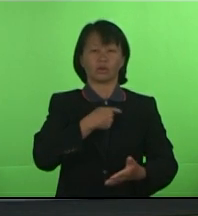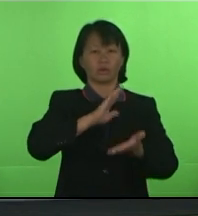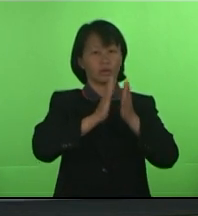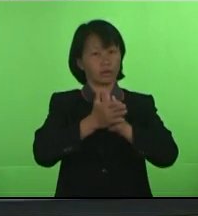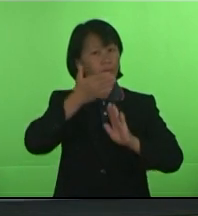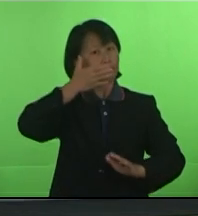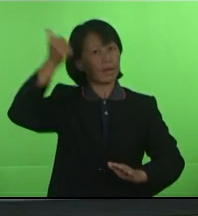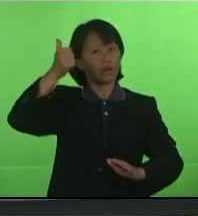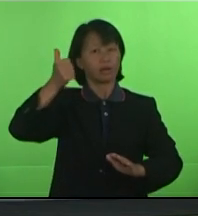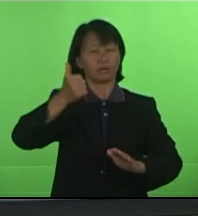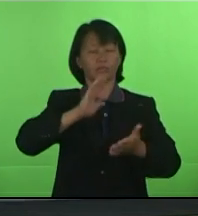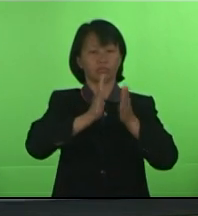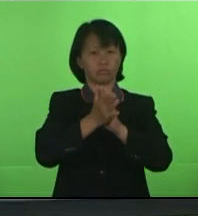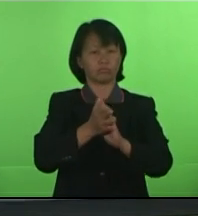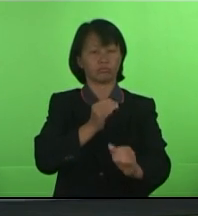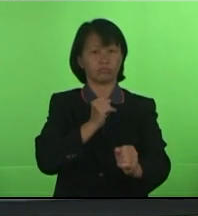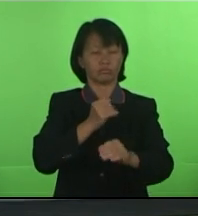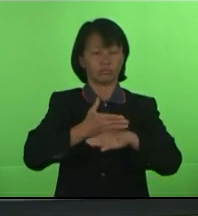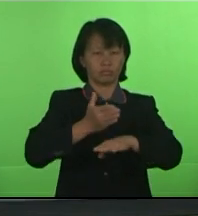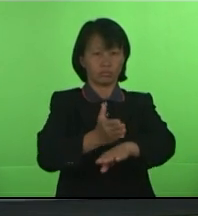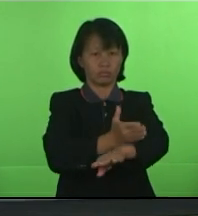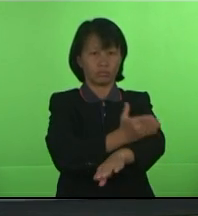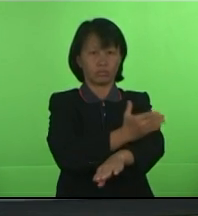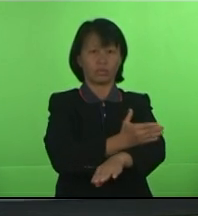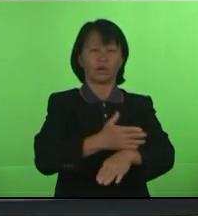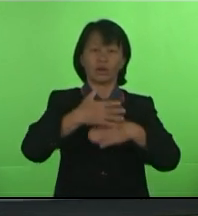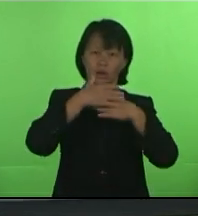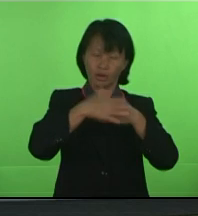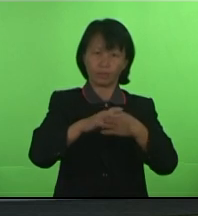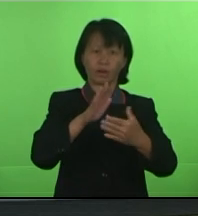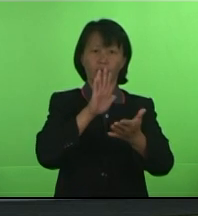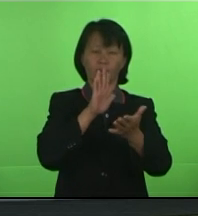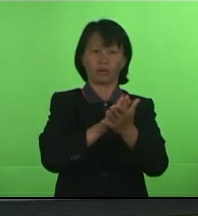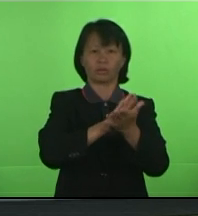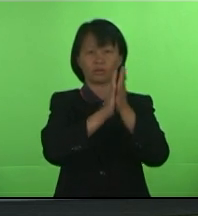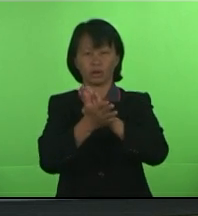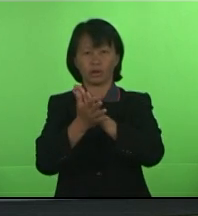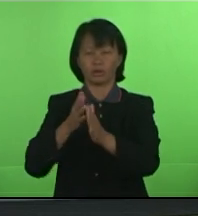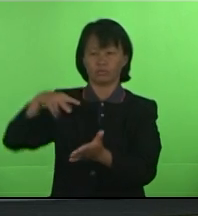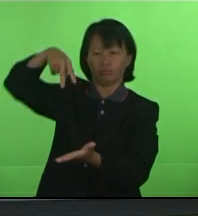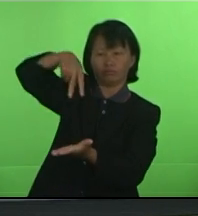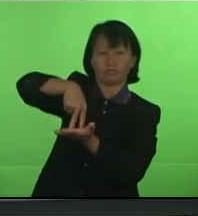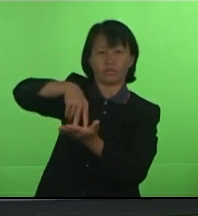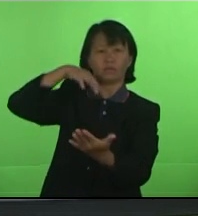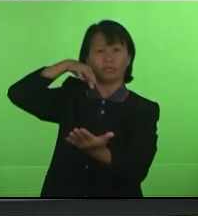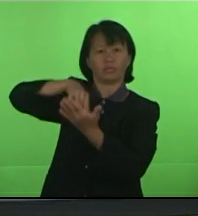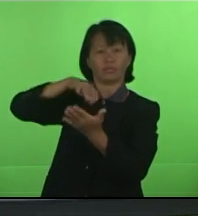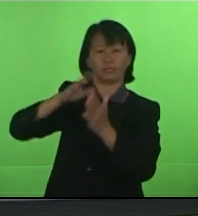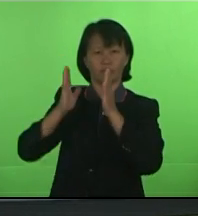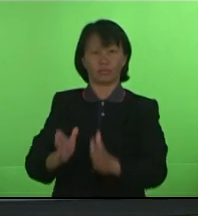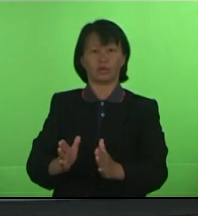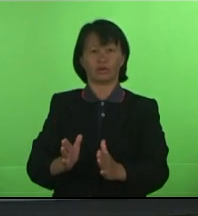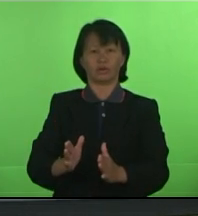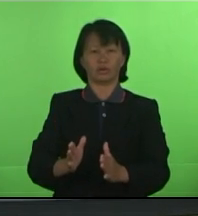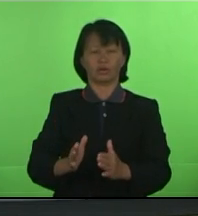better, effective, and ultimately become independent learners? In other words,